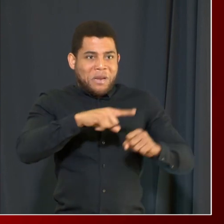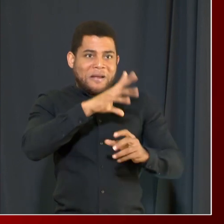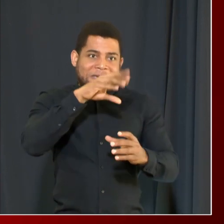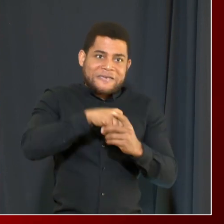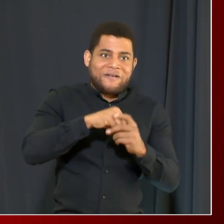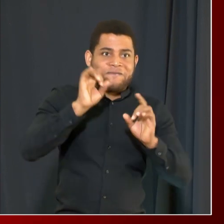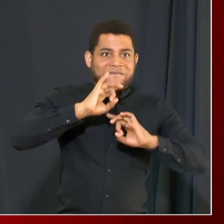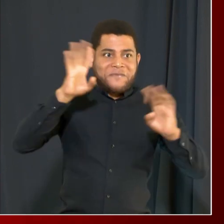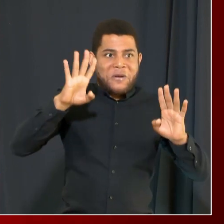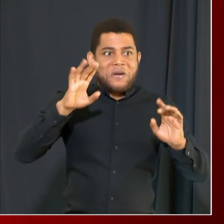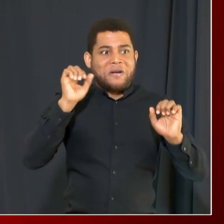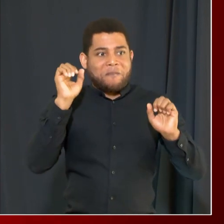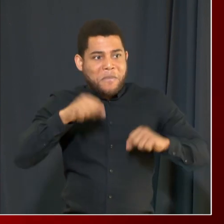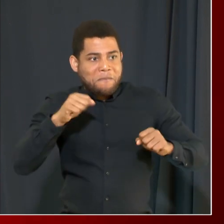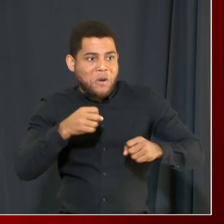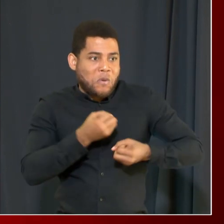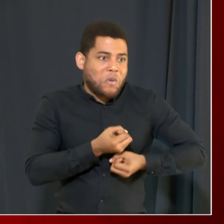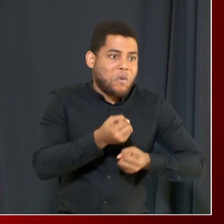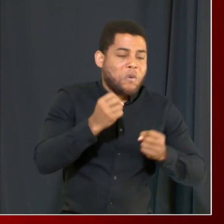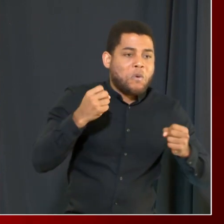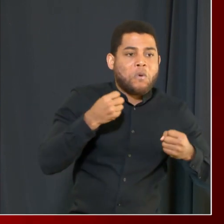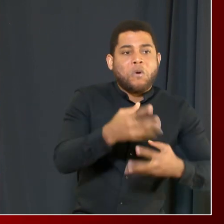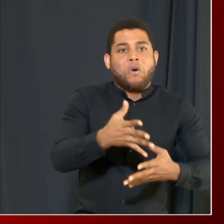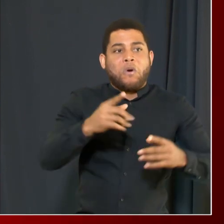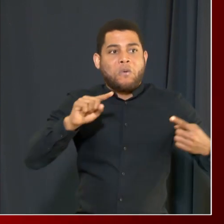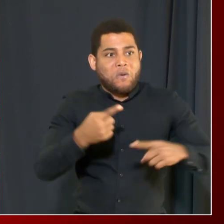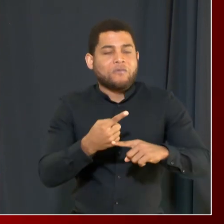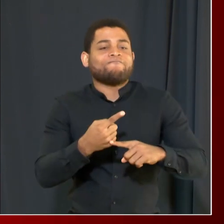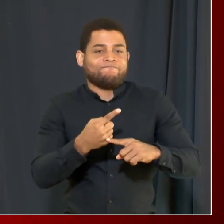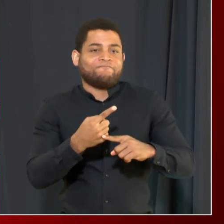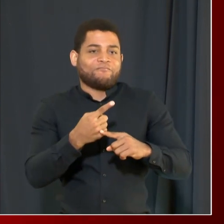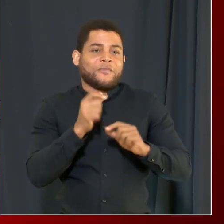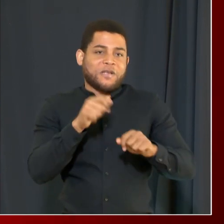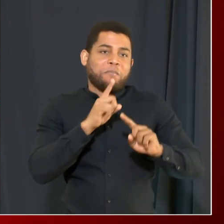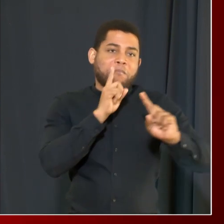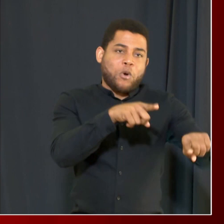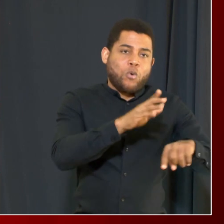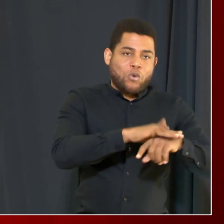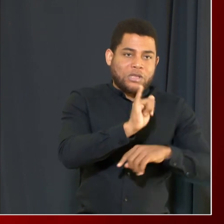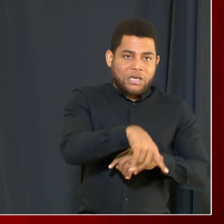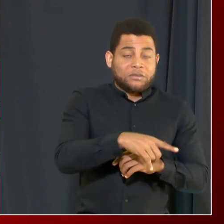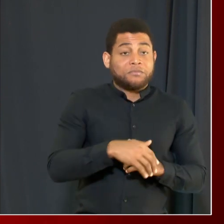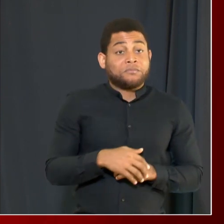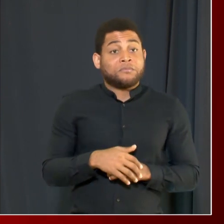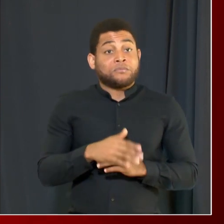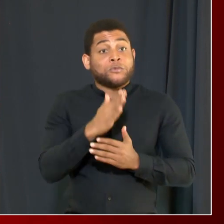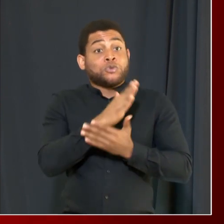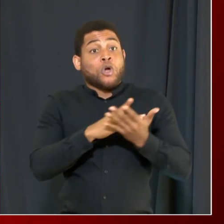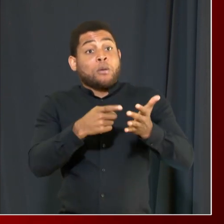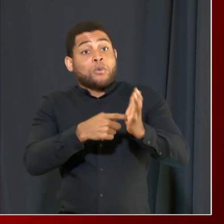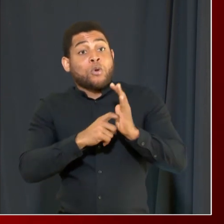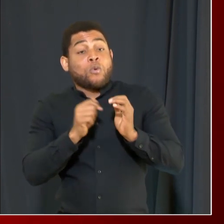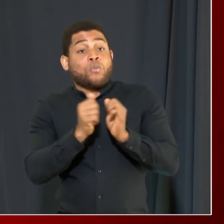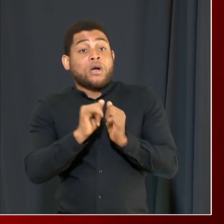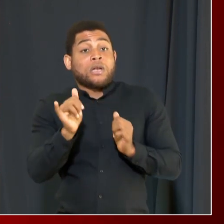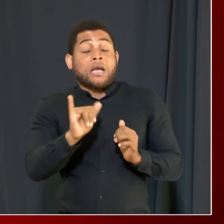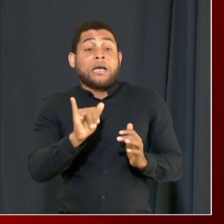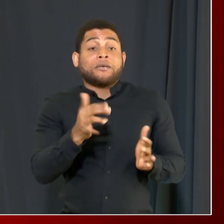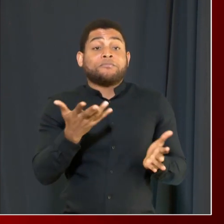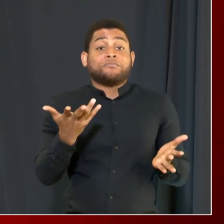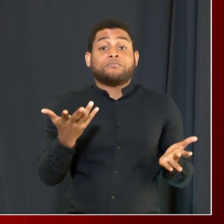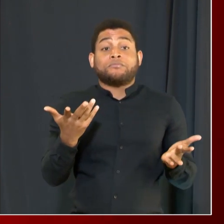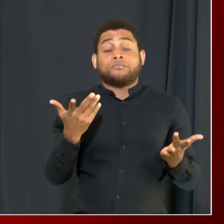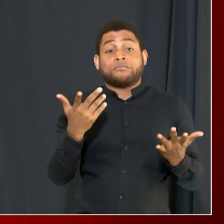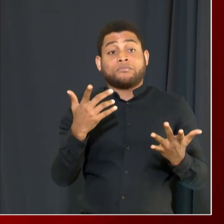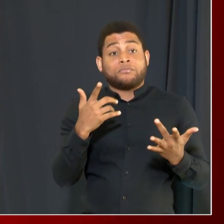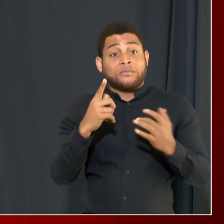taking place over the next month. Some of them will require, like to look at the underlying disciplinary code, proposals to